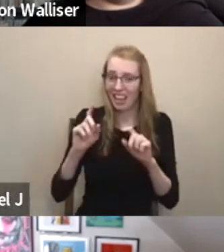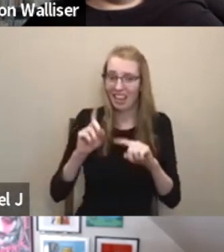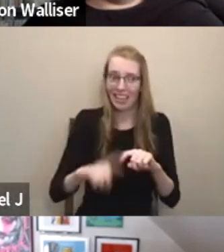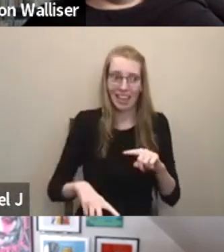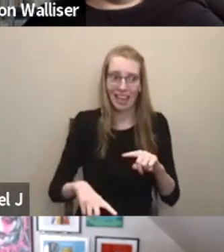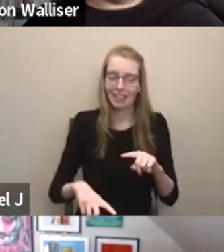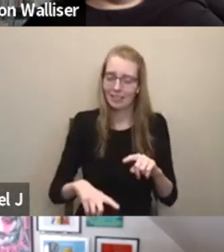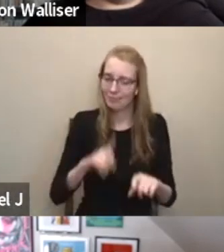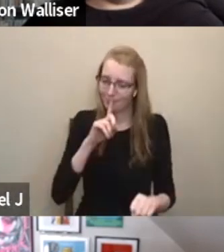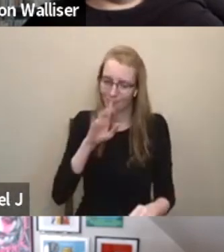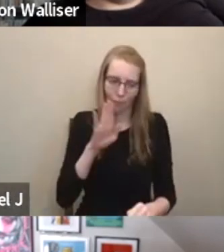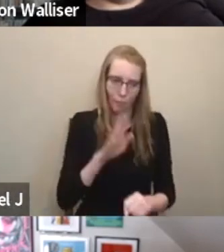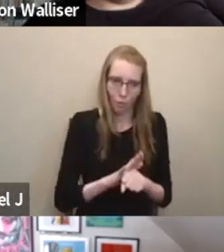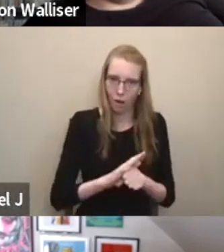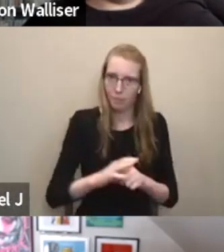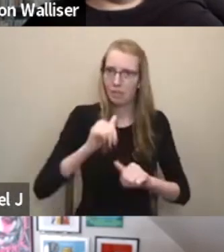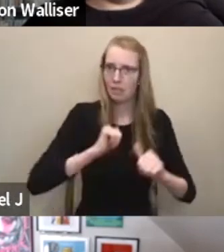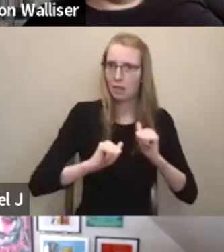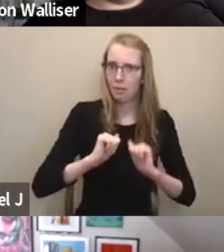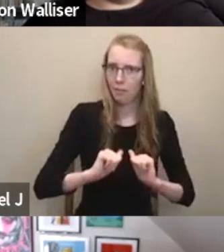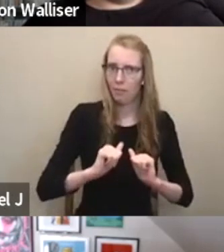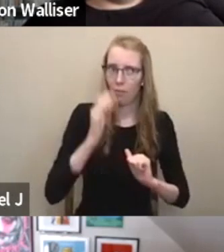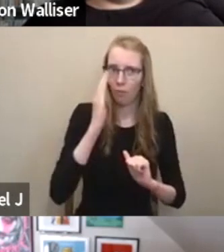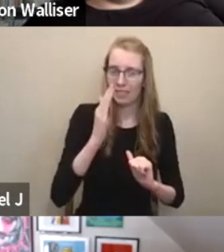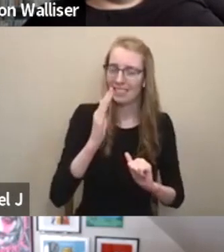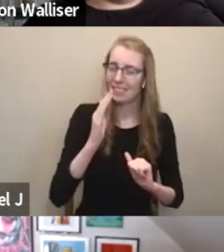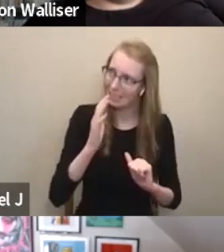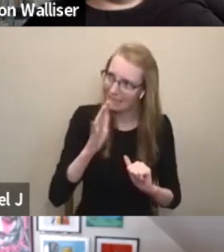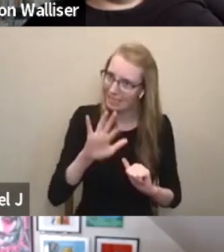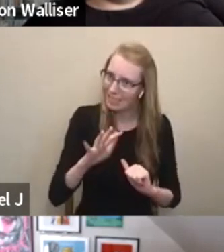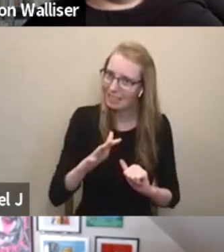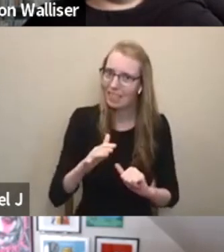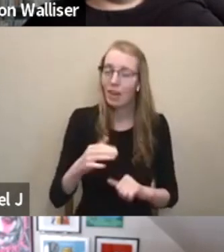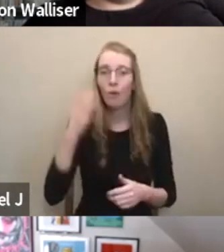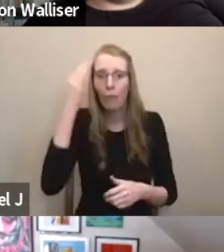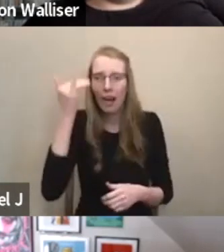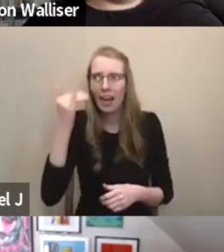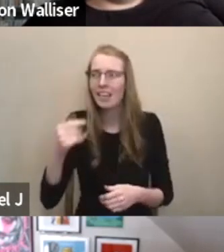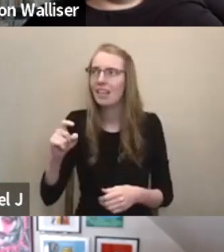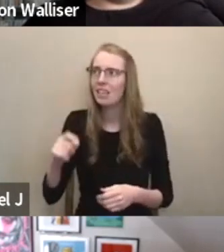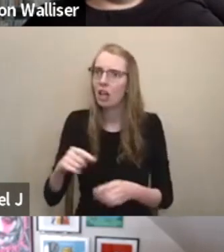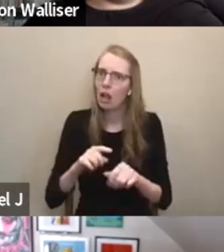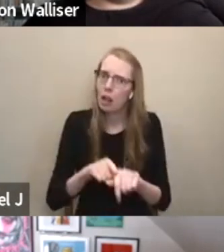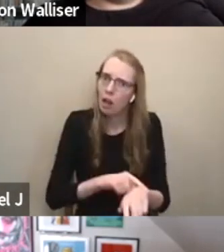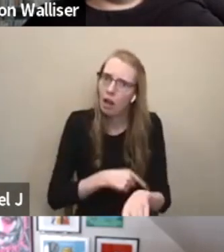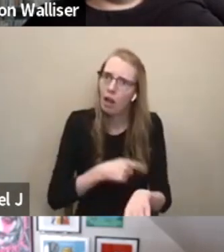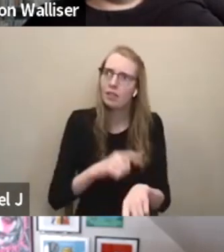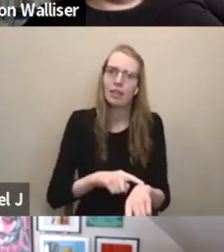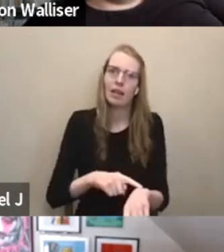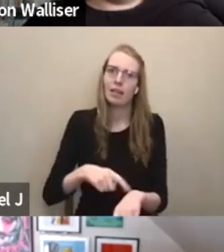keep a show in development and really commit to ensuring it can be successful in its